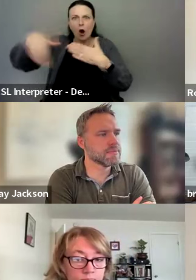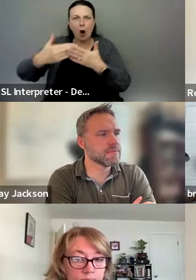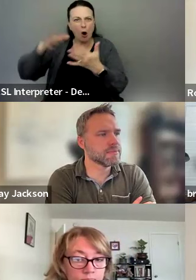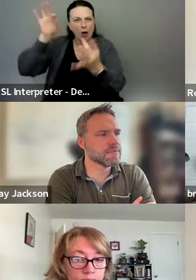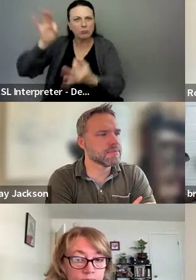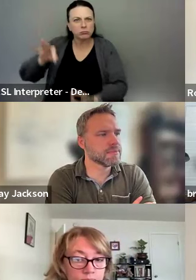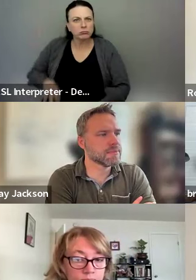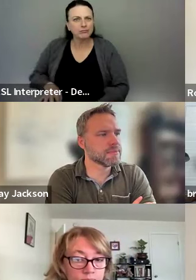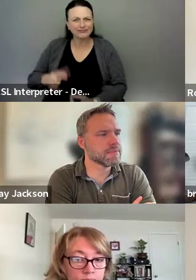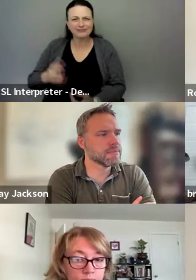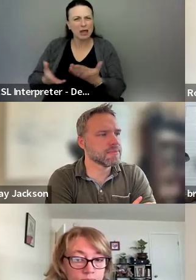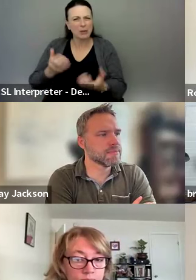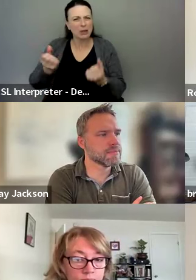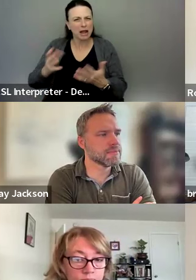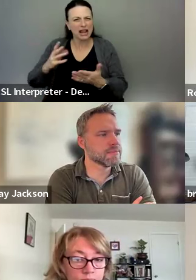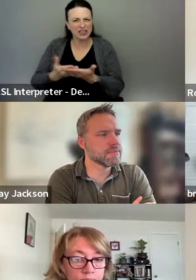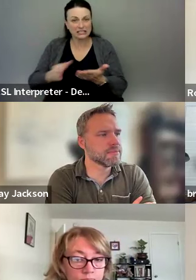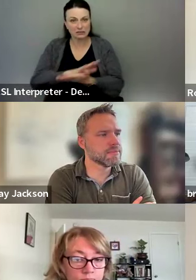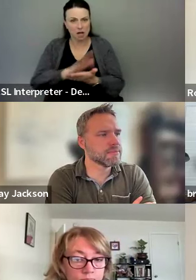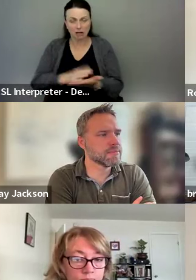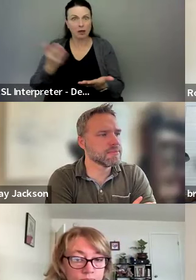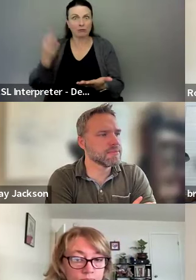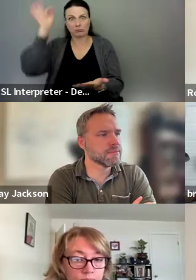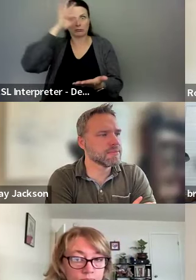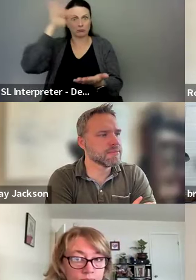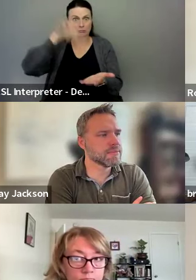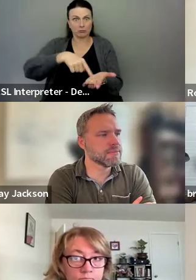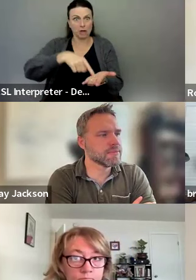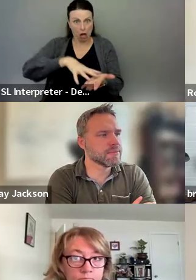I mean, there may be a lot of things in the document they're not aware of. So,